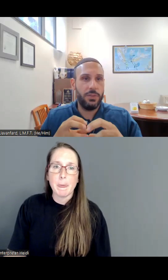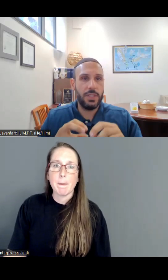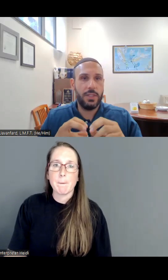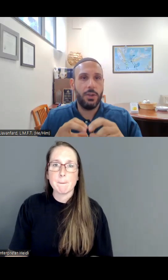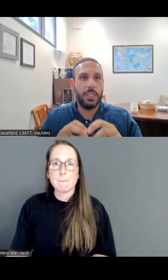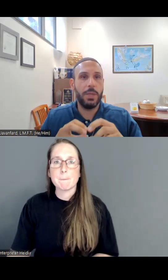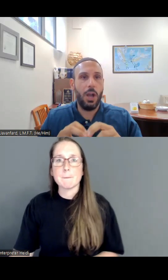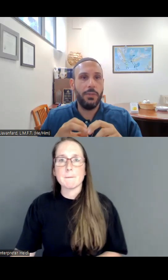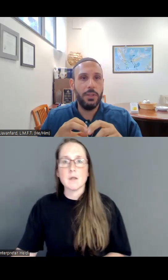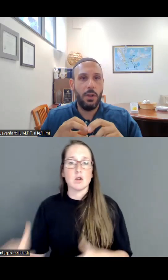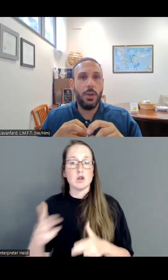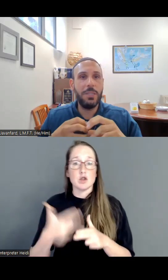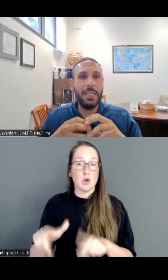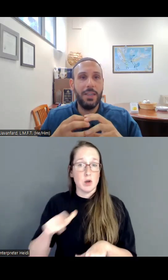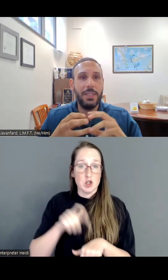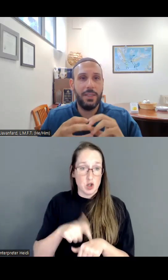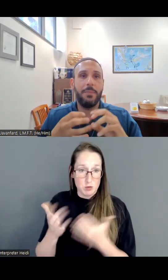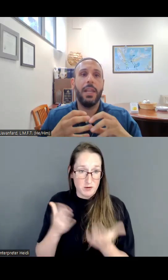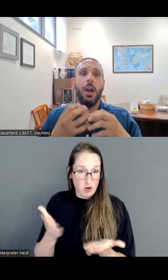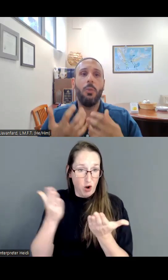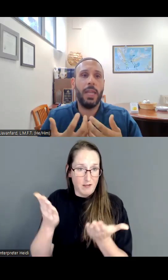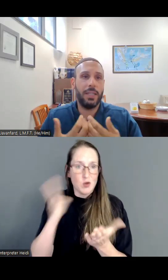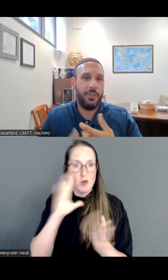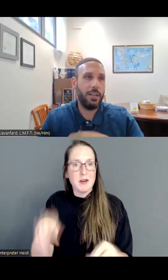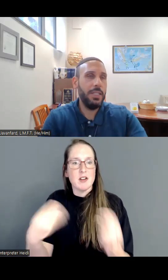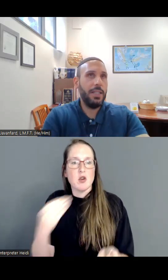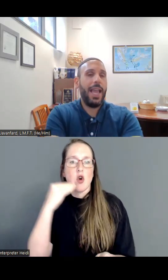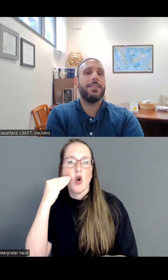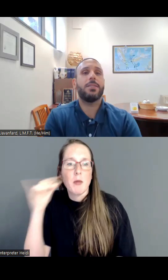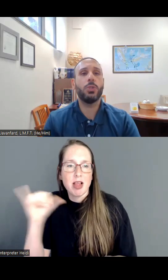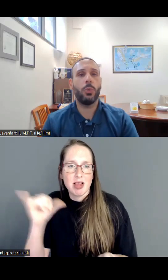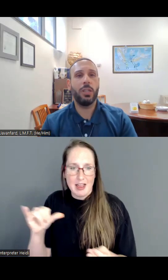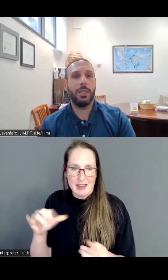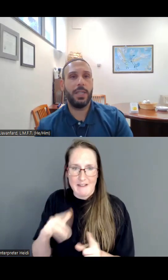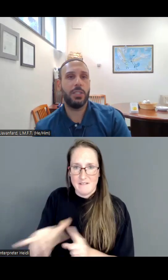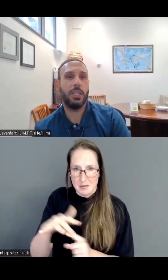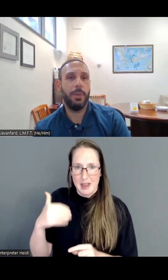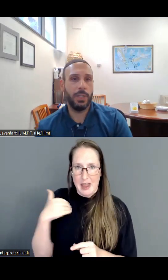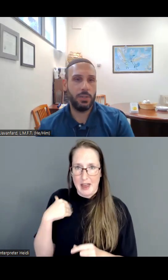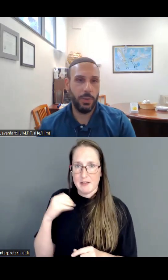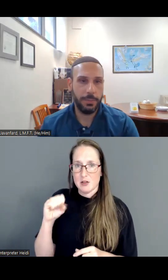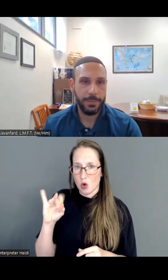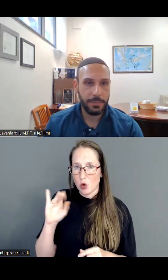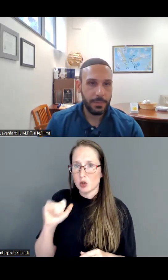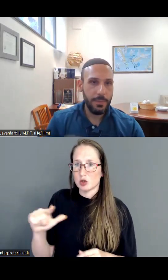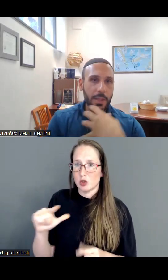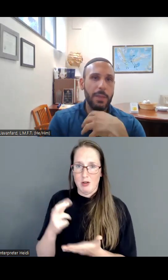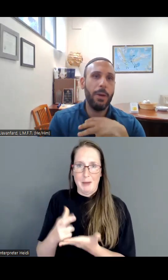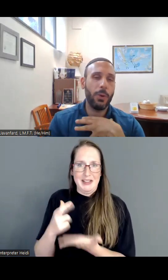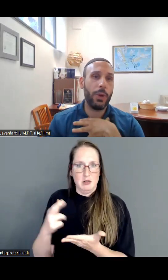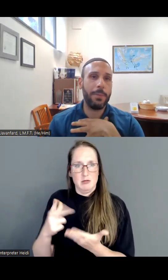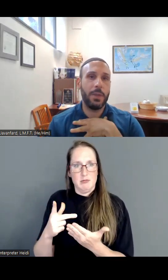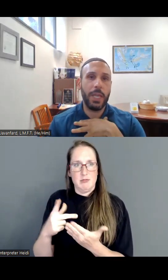supportive services that they're going to be offered are going to be given to them in a home-like environment that has a social rehabilitation component to it.